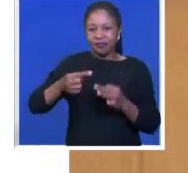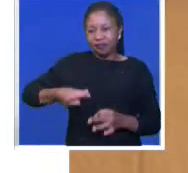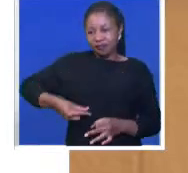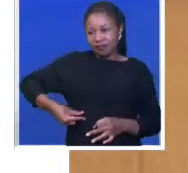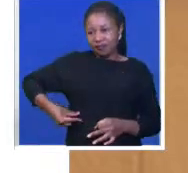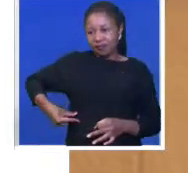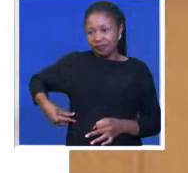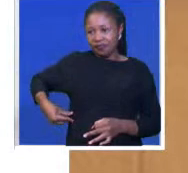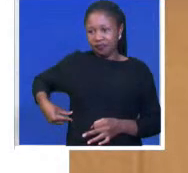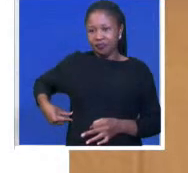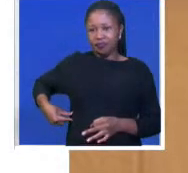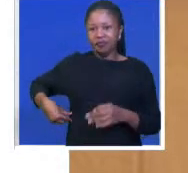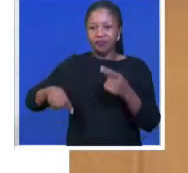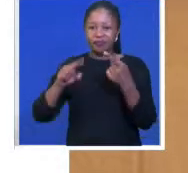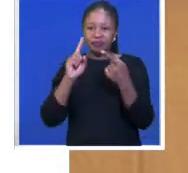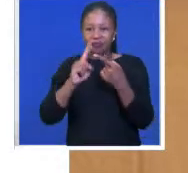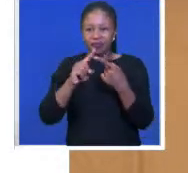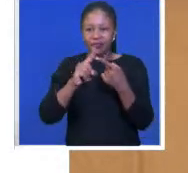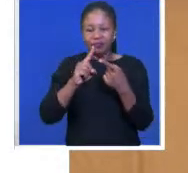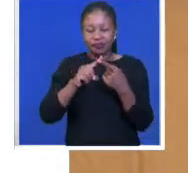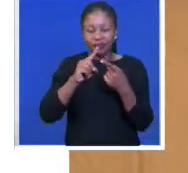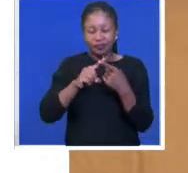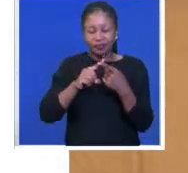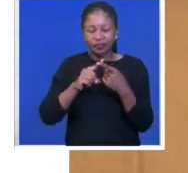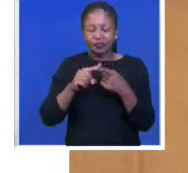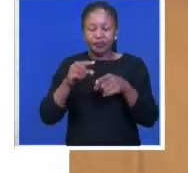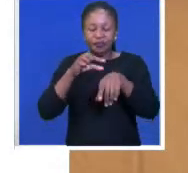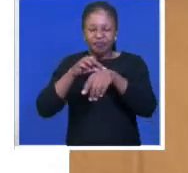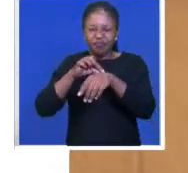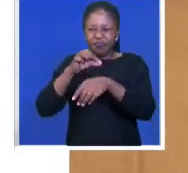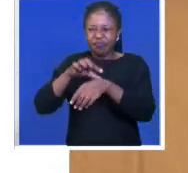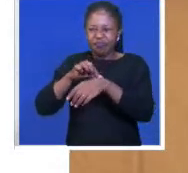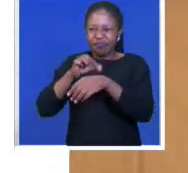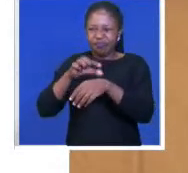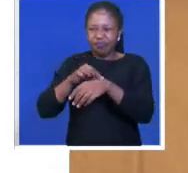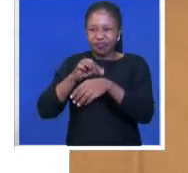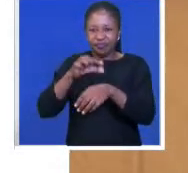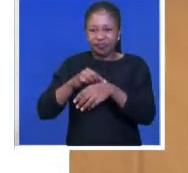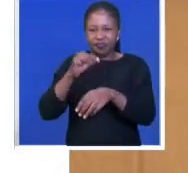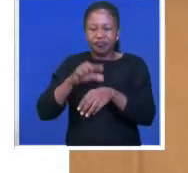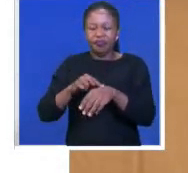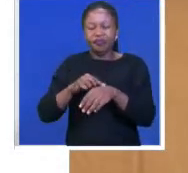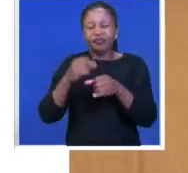and nostrils. Those are the 5 keywords for today's lesson.